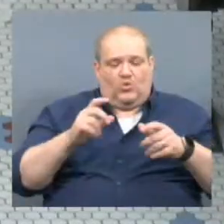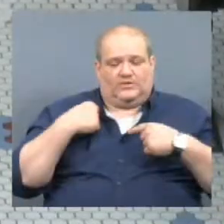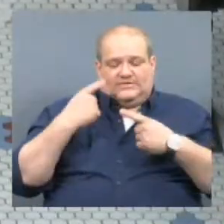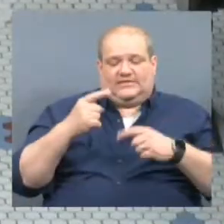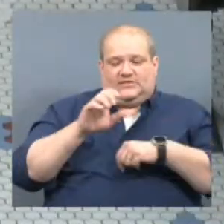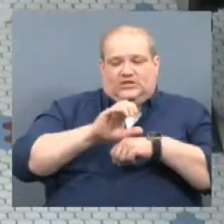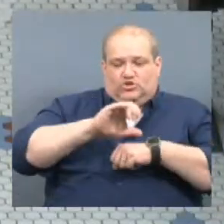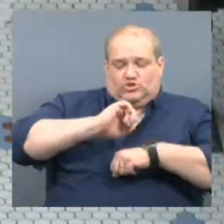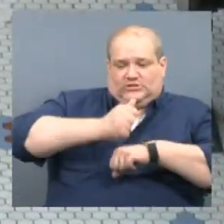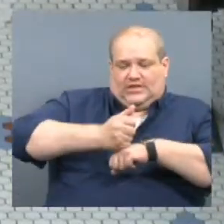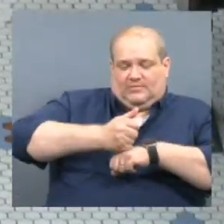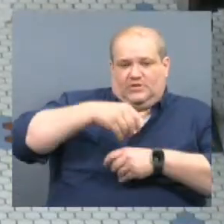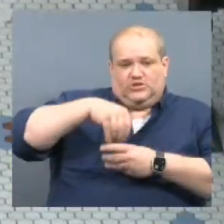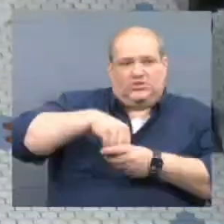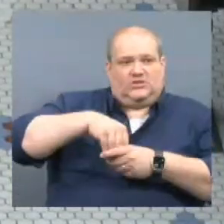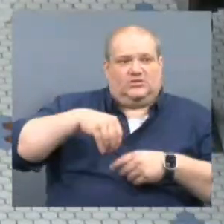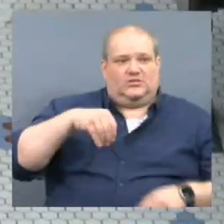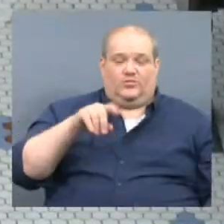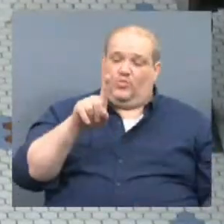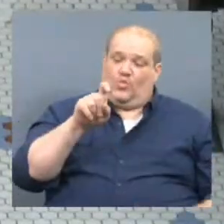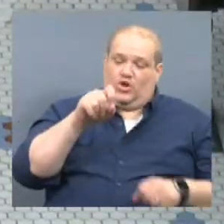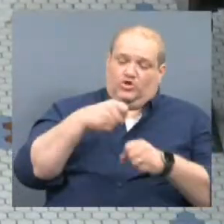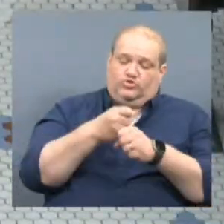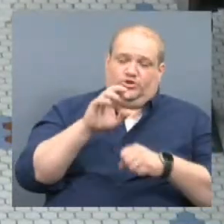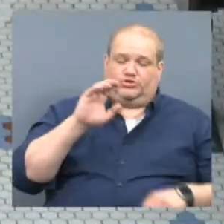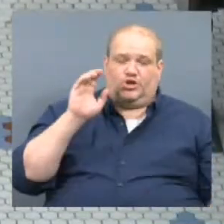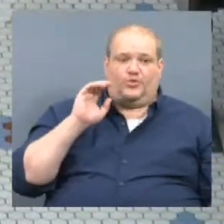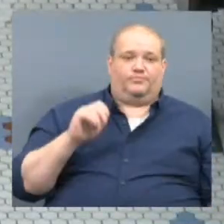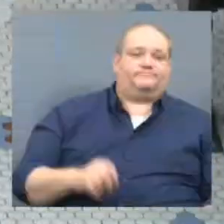the church was established 100 years ago.